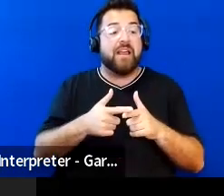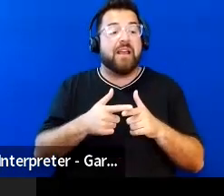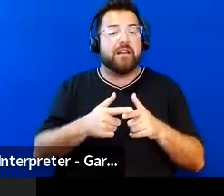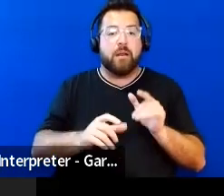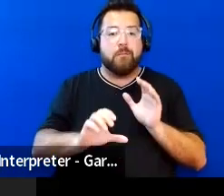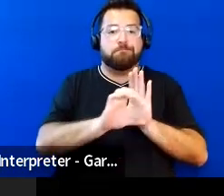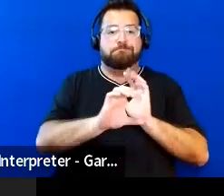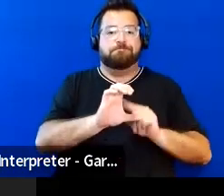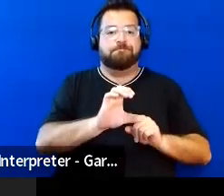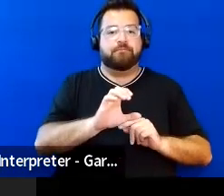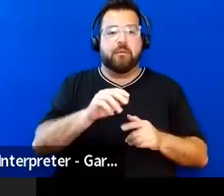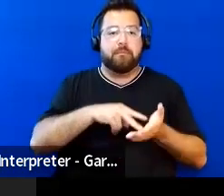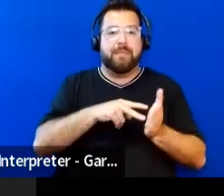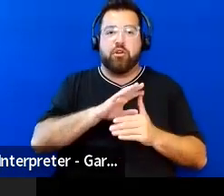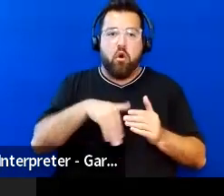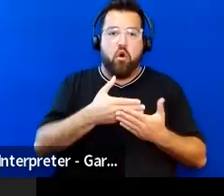Okay.